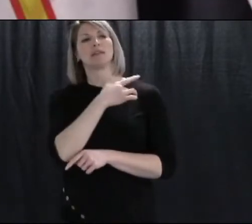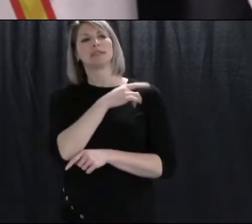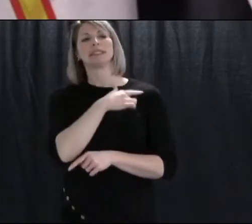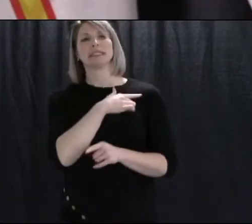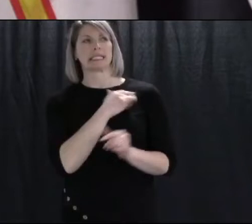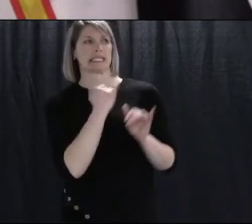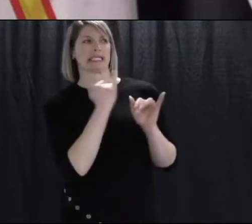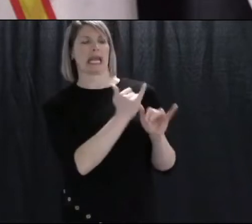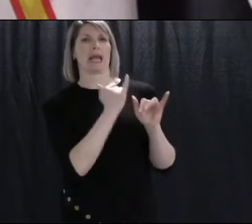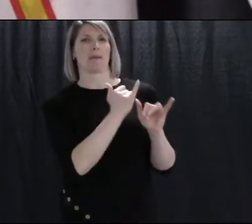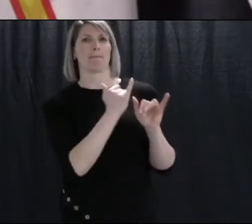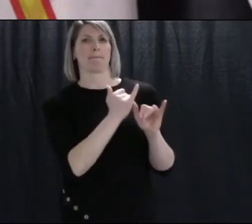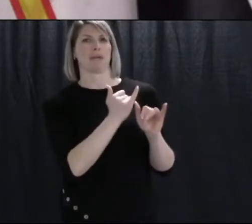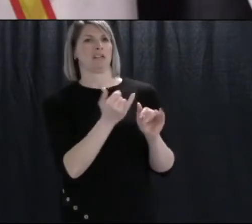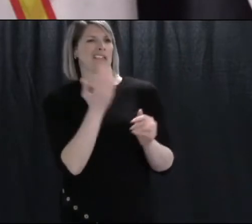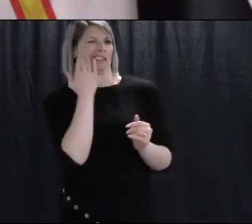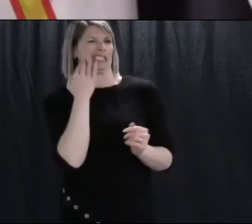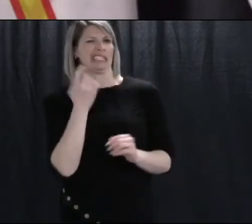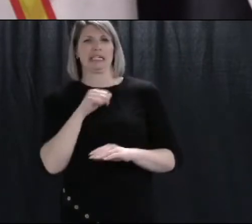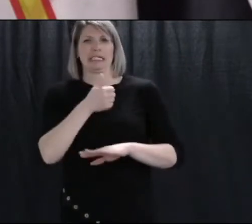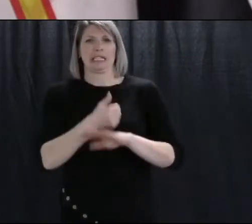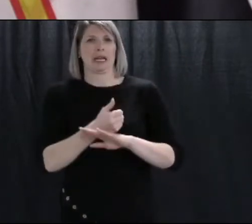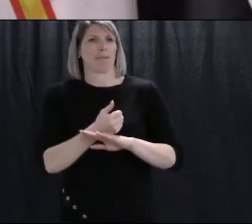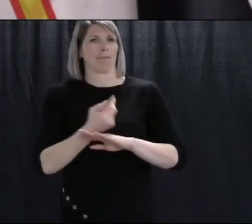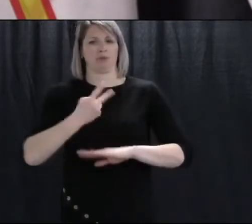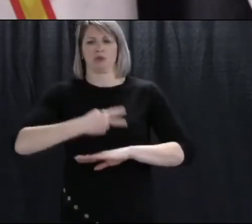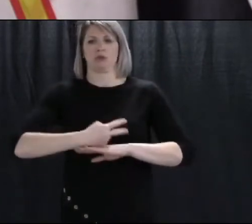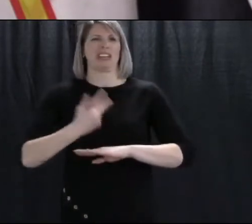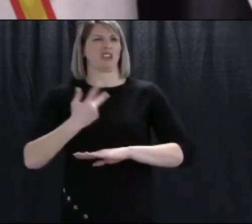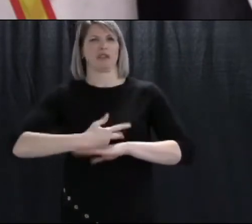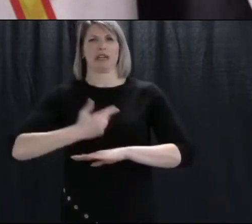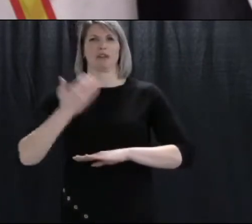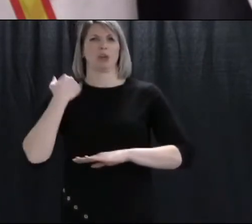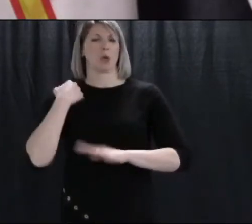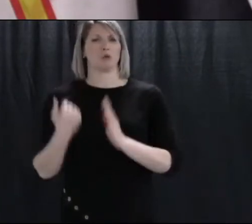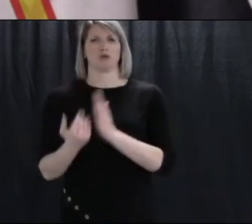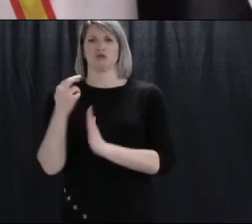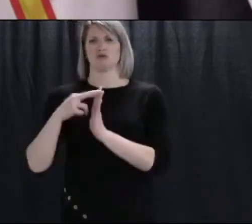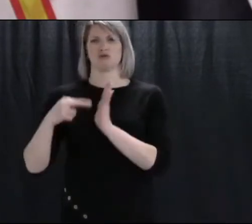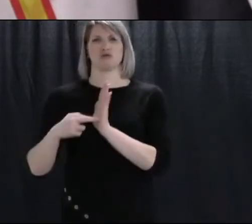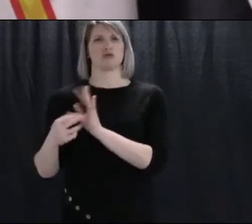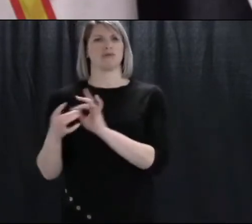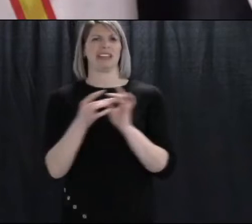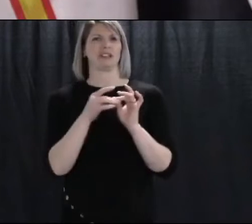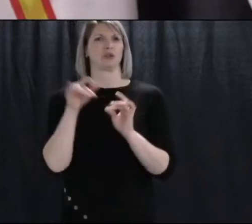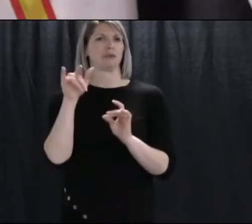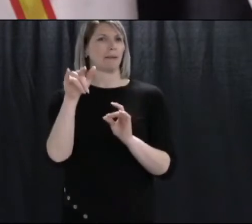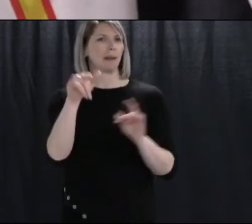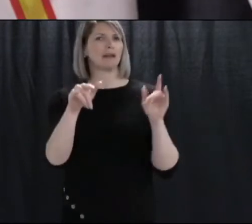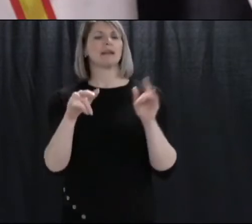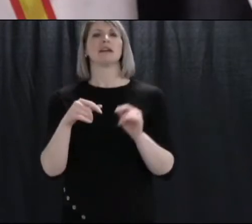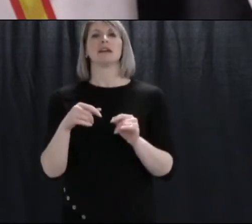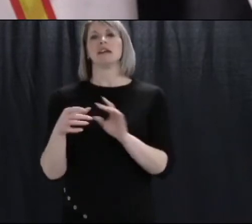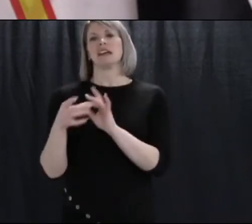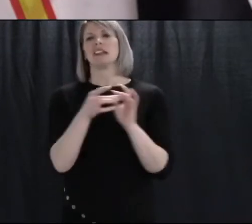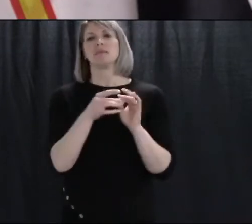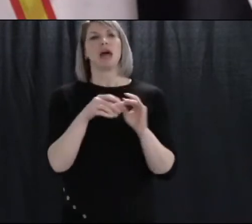a few days ago. So closing up those airports, but just bringing people in internationally and from another province, and